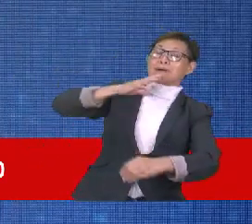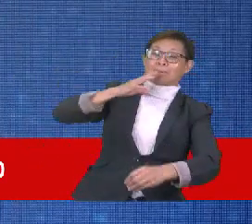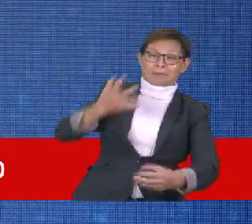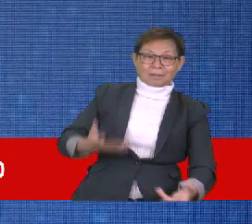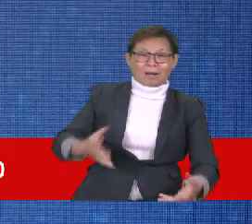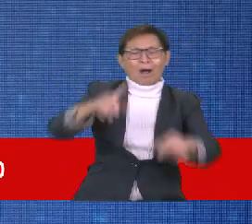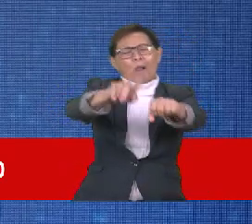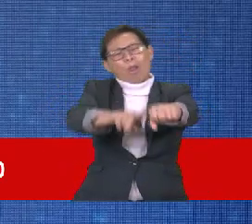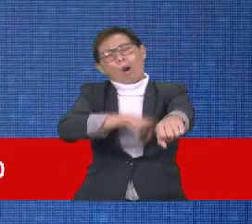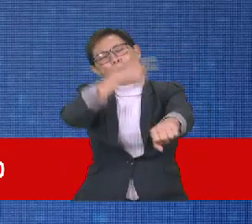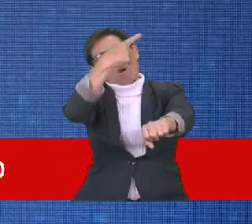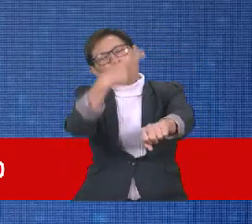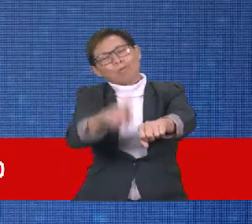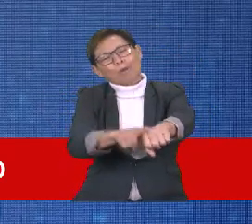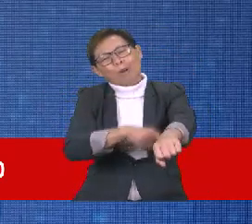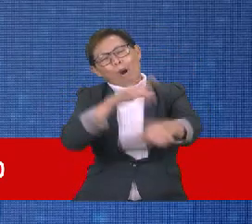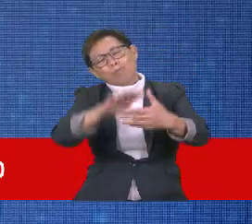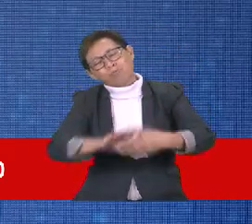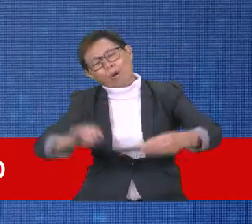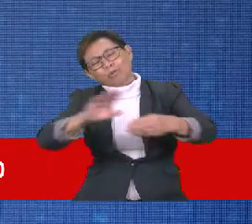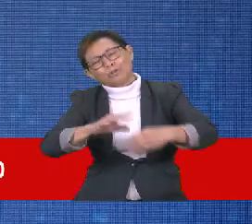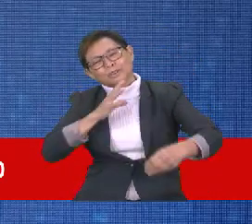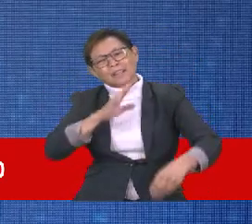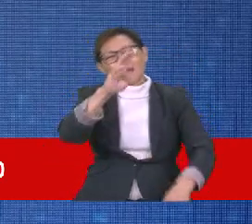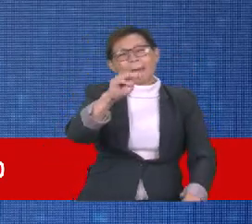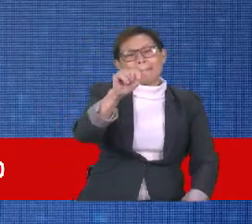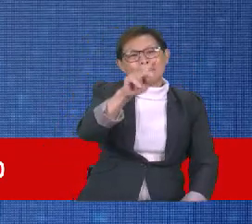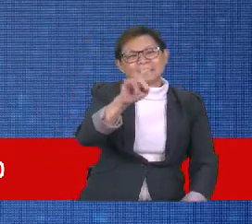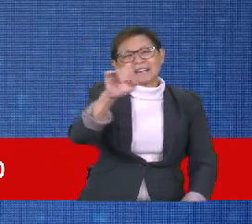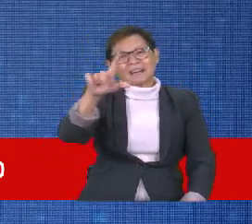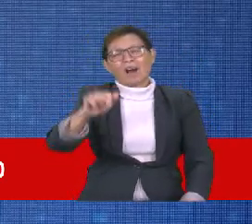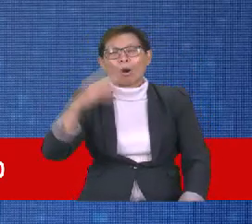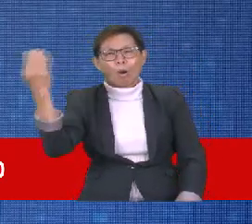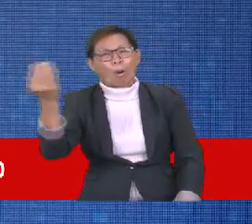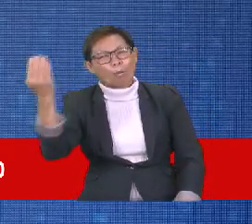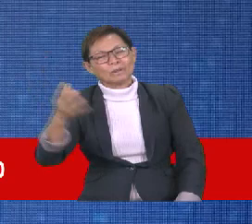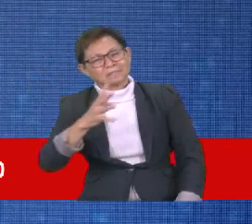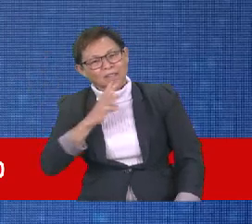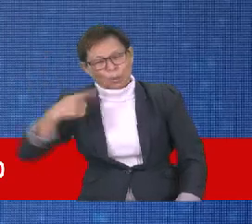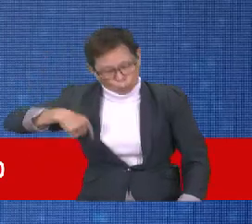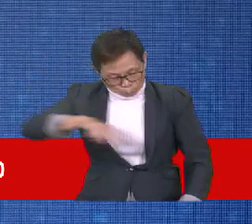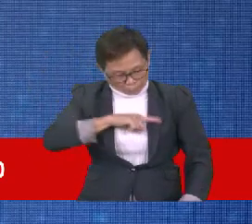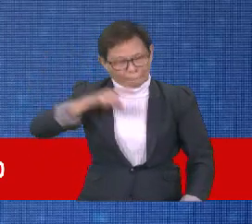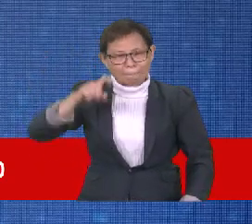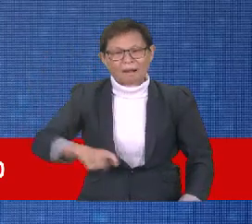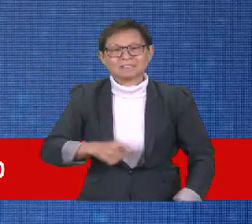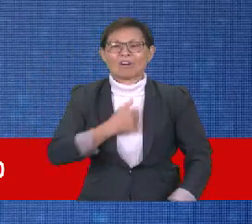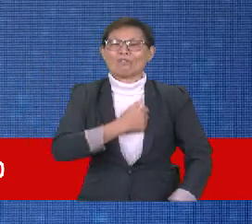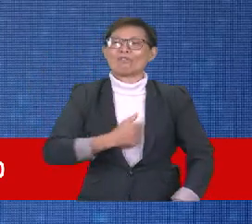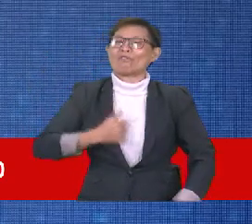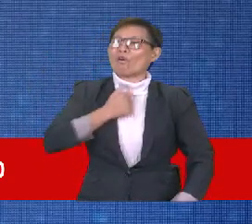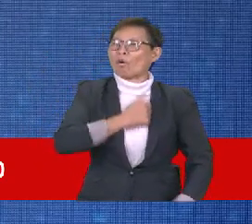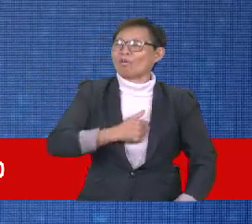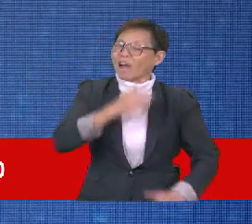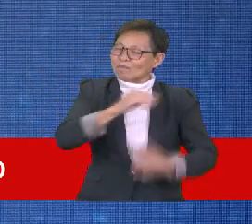a lot of story to say, but as Mandela used to say, we must forgive and